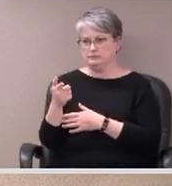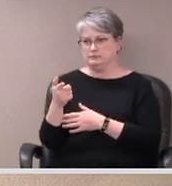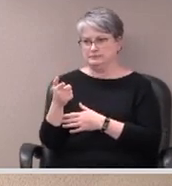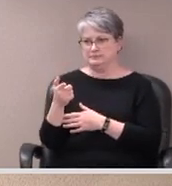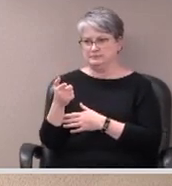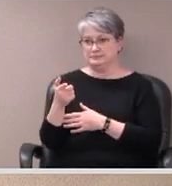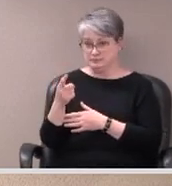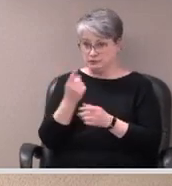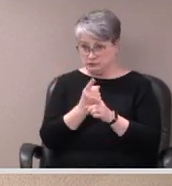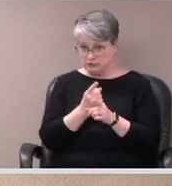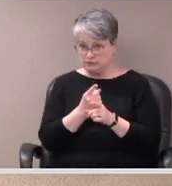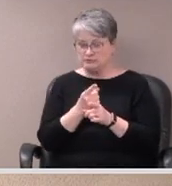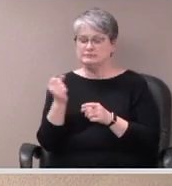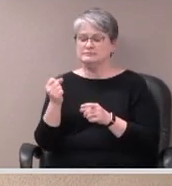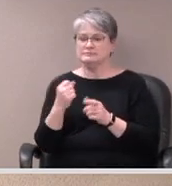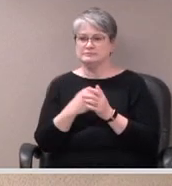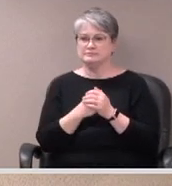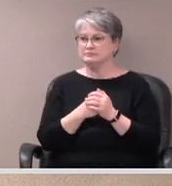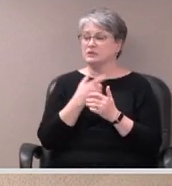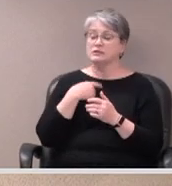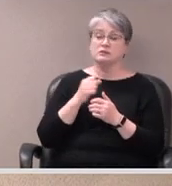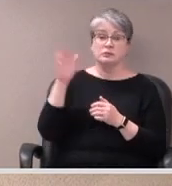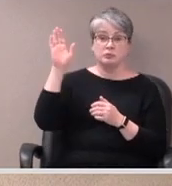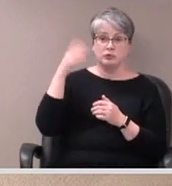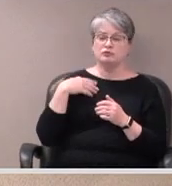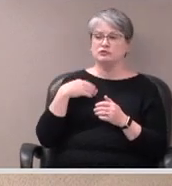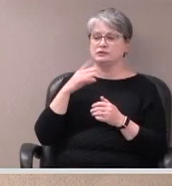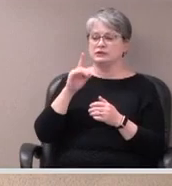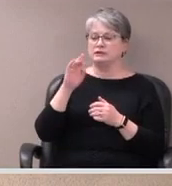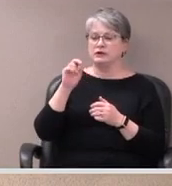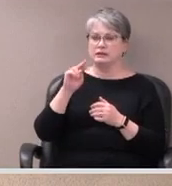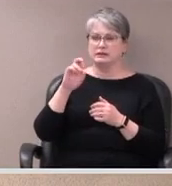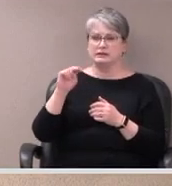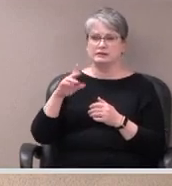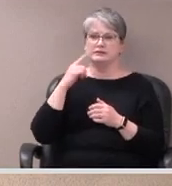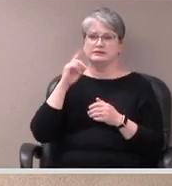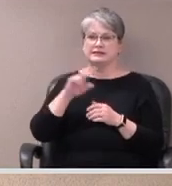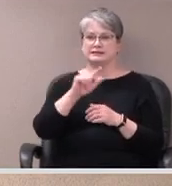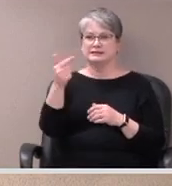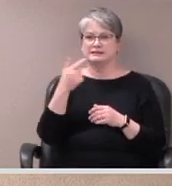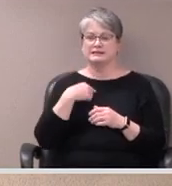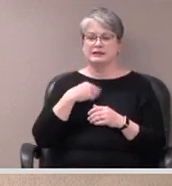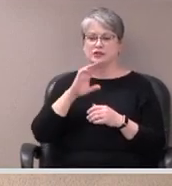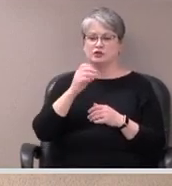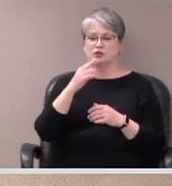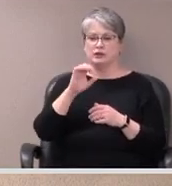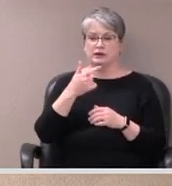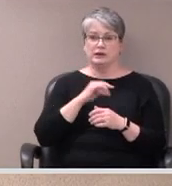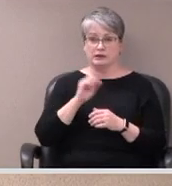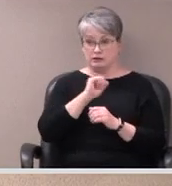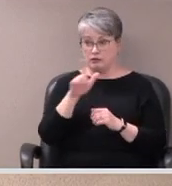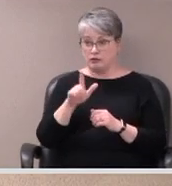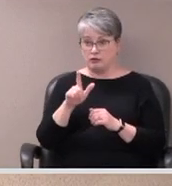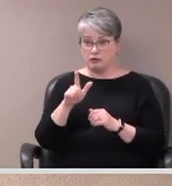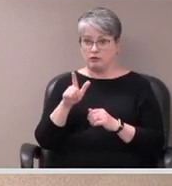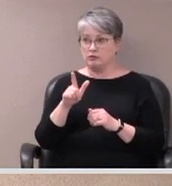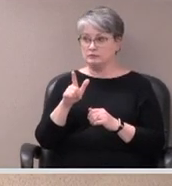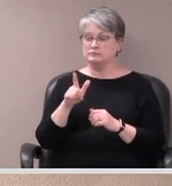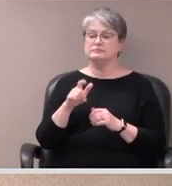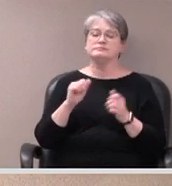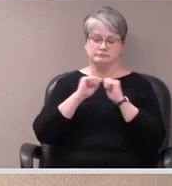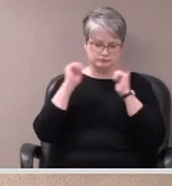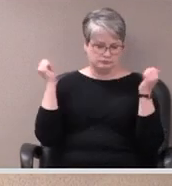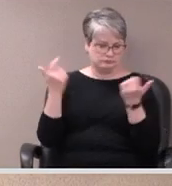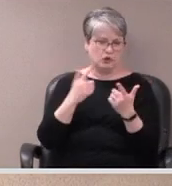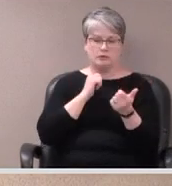2020-2021. Is that correct? That's correct. Is there a motion? Board Member Duncan, seconded by Board Member Craig. All those in favor? The motion